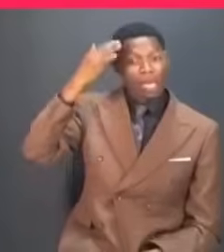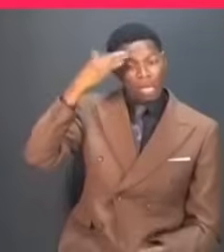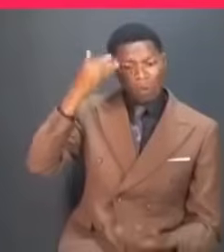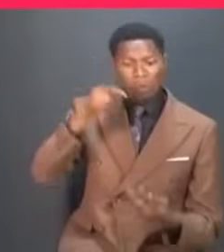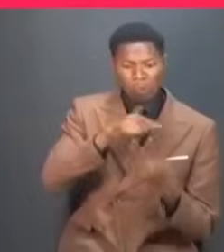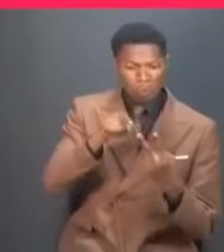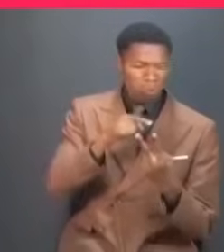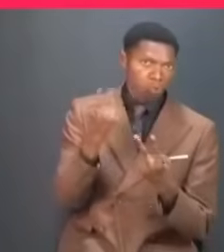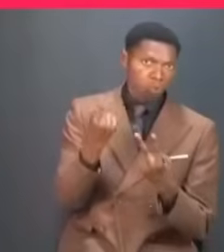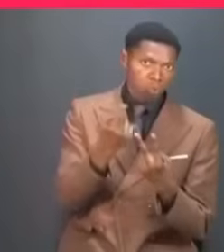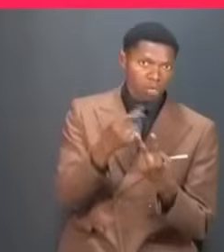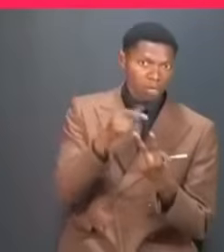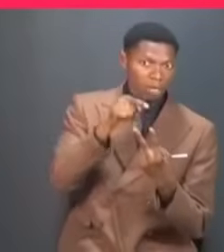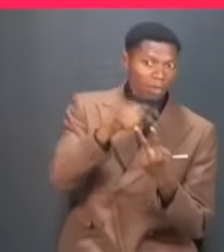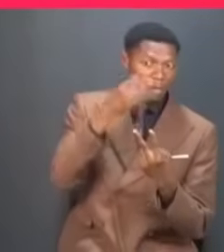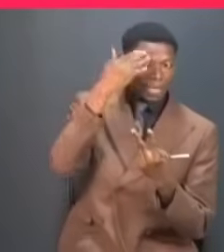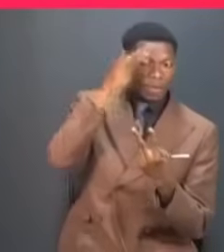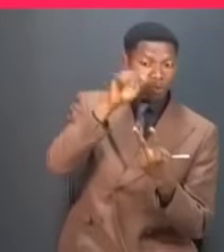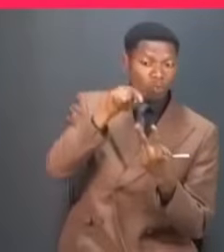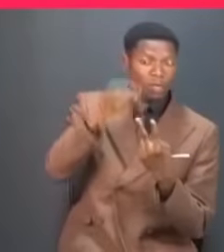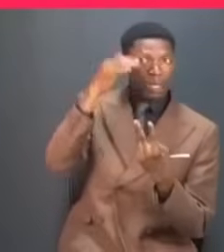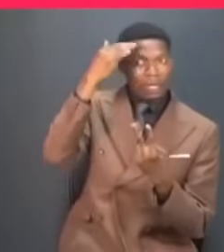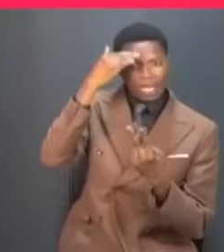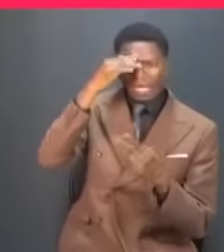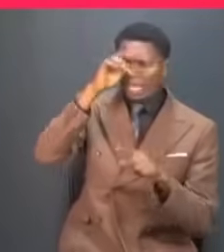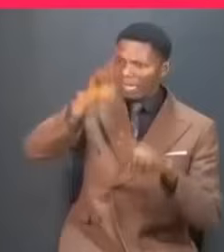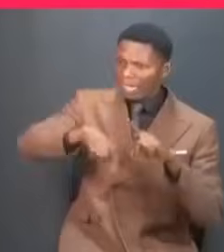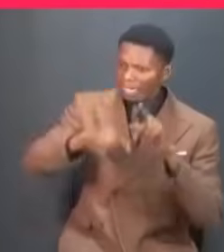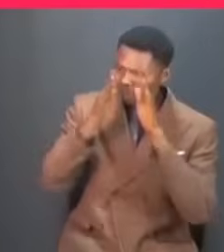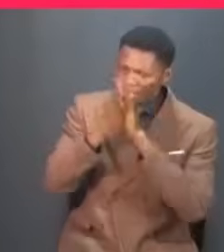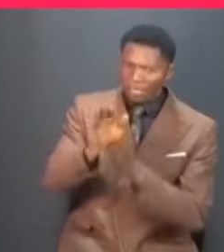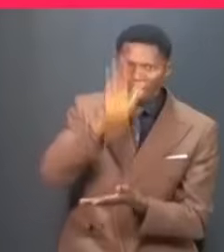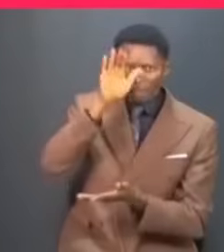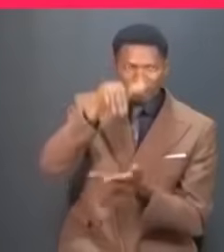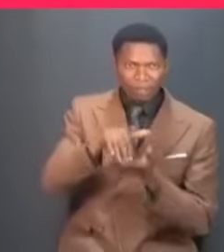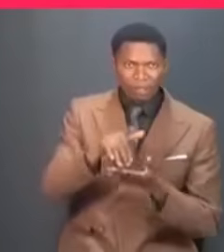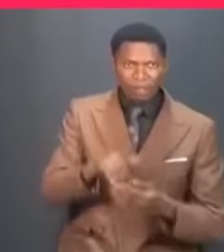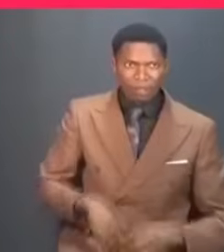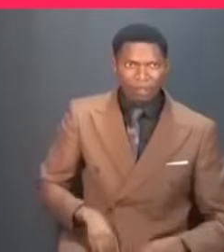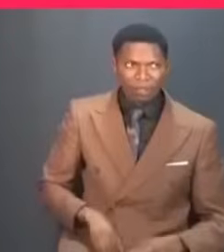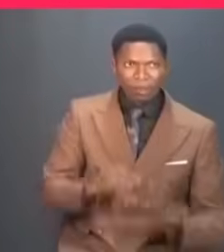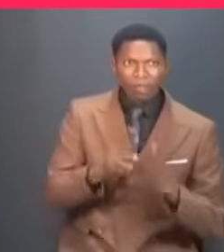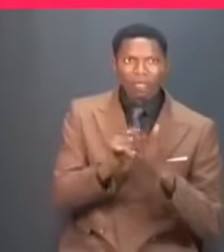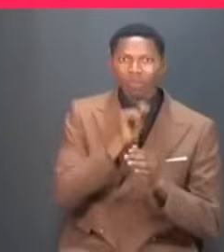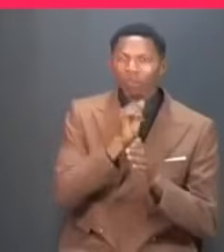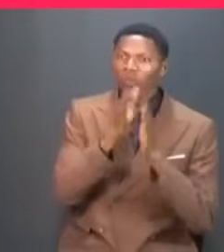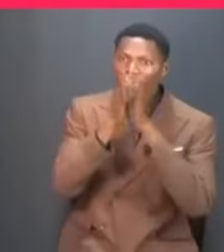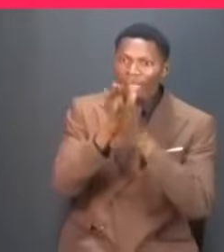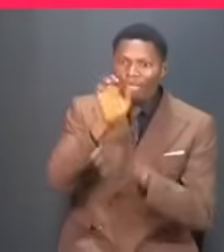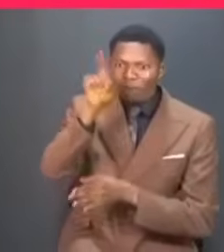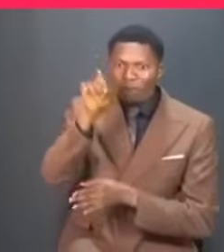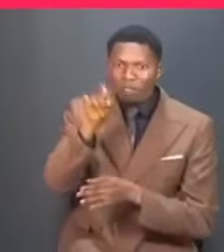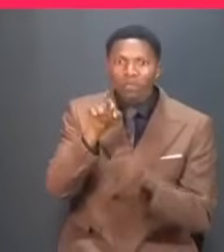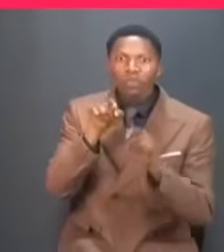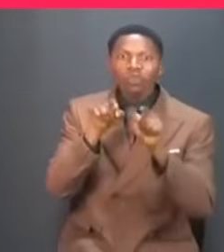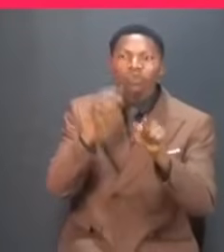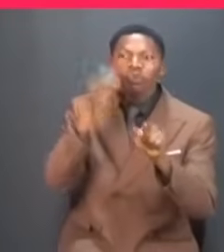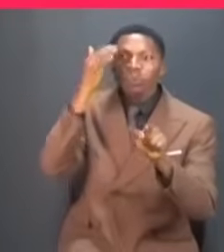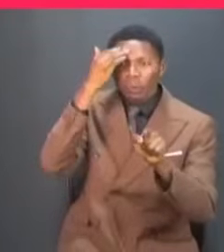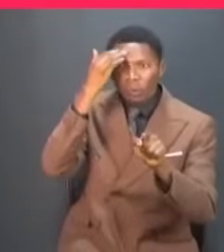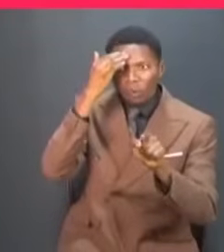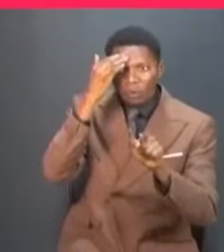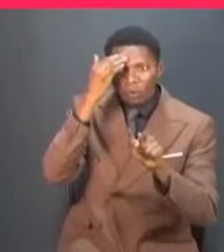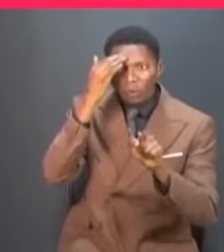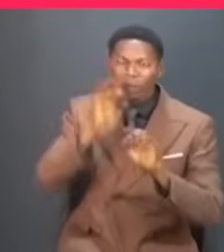end. You can't come back again. And so you don't ask questions like, are you aware?